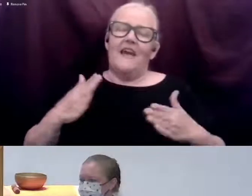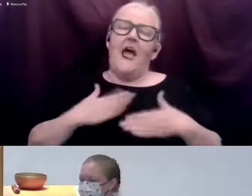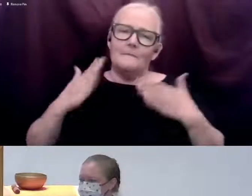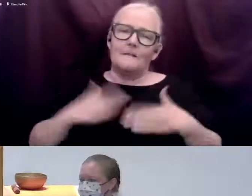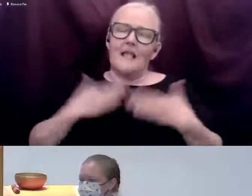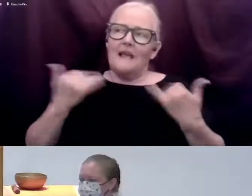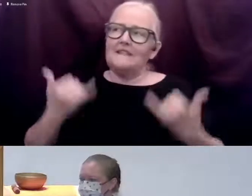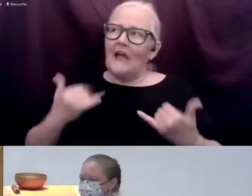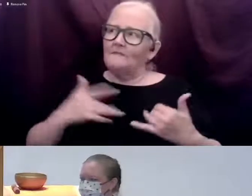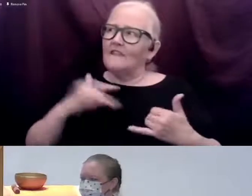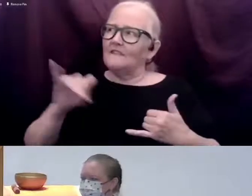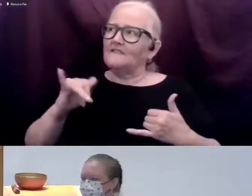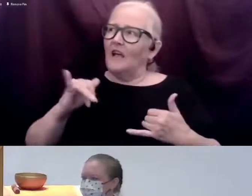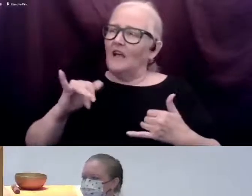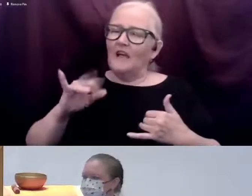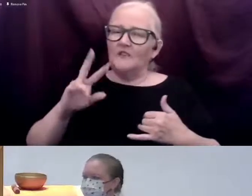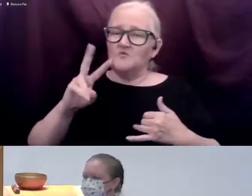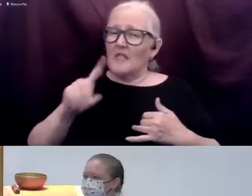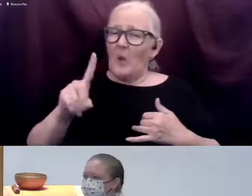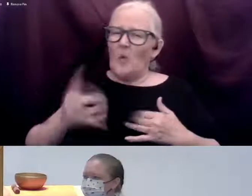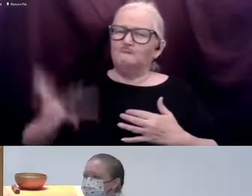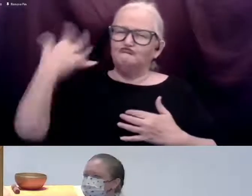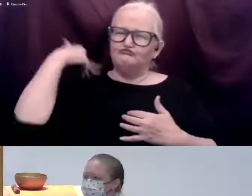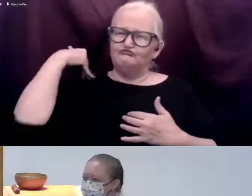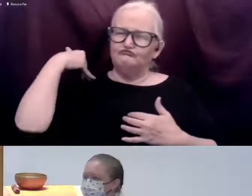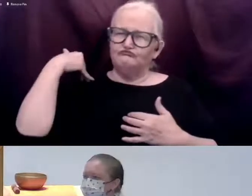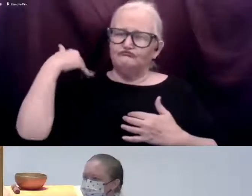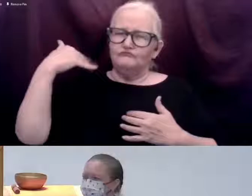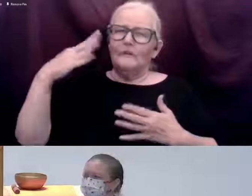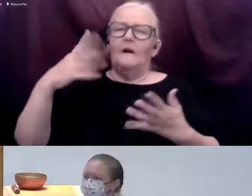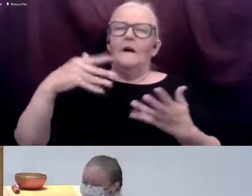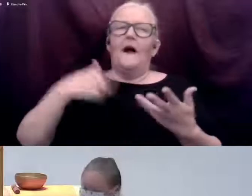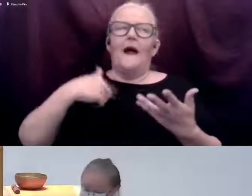can forget his birthday again. That's a good feeling.